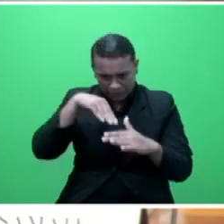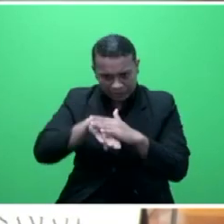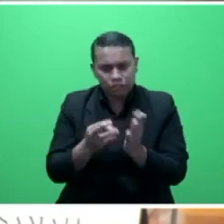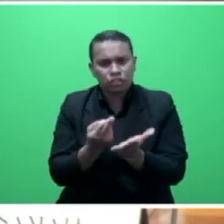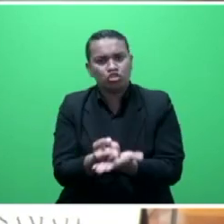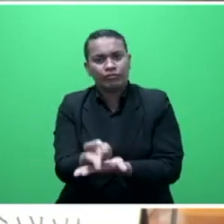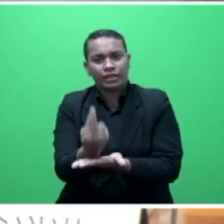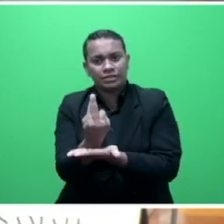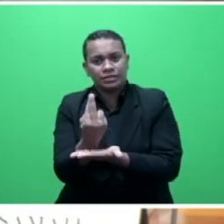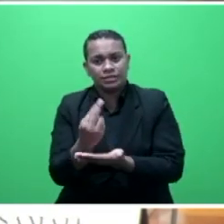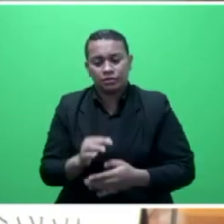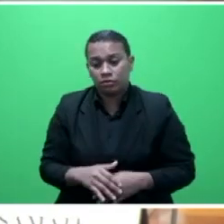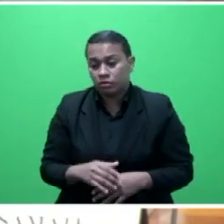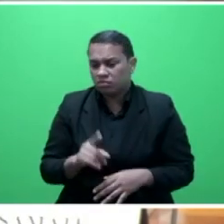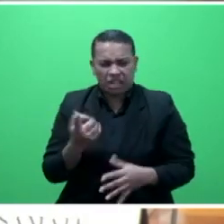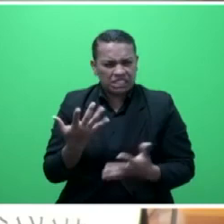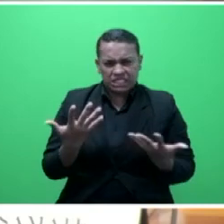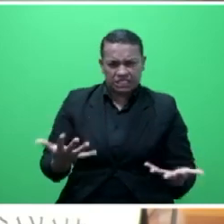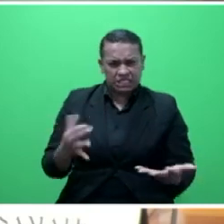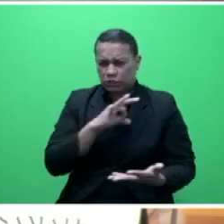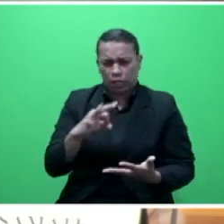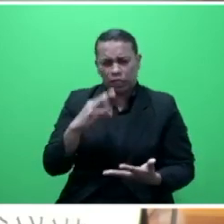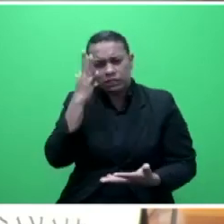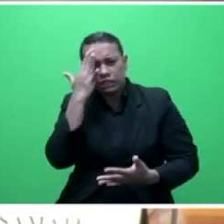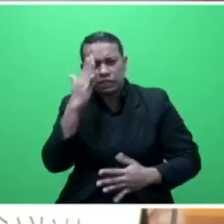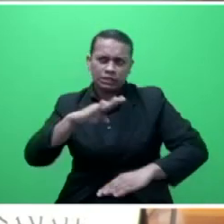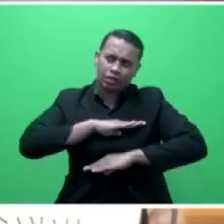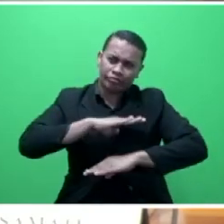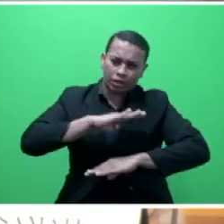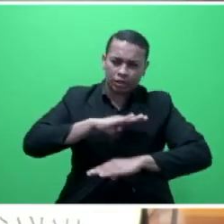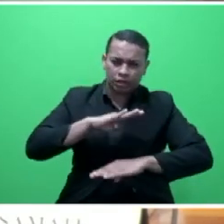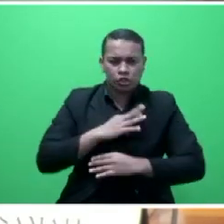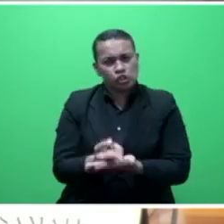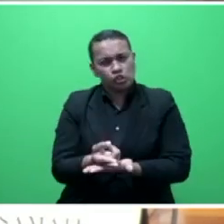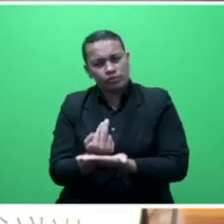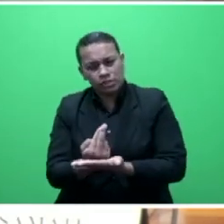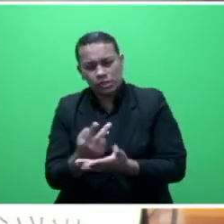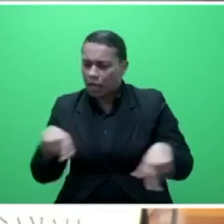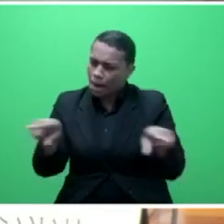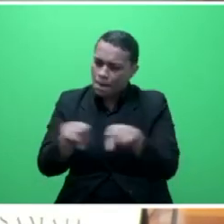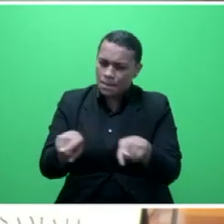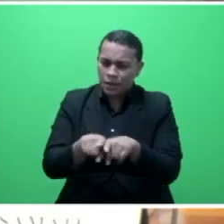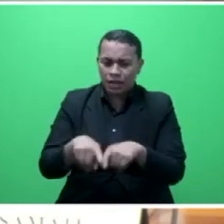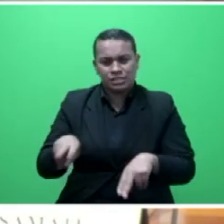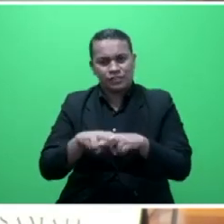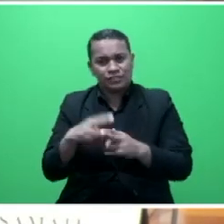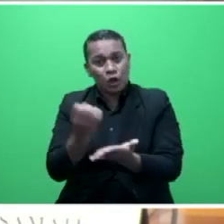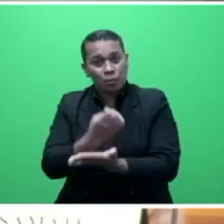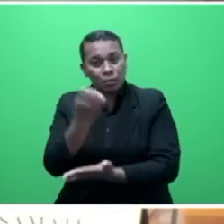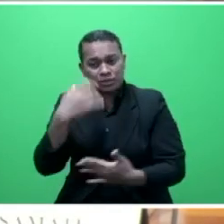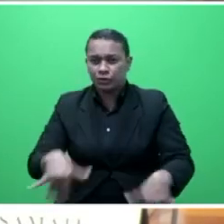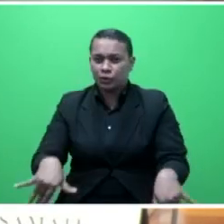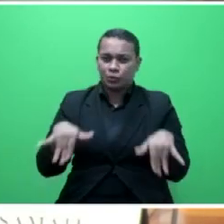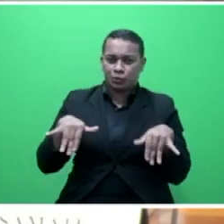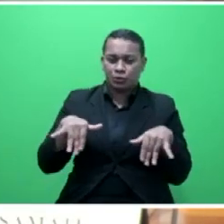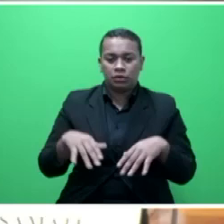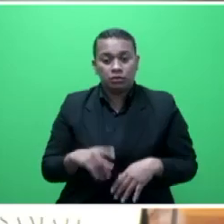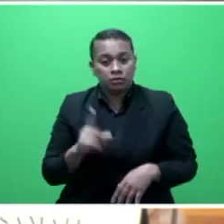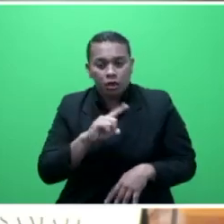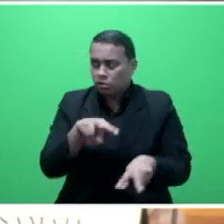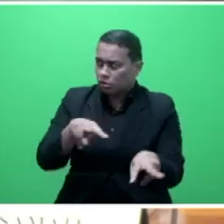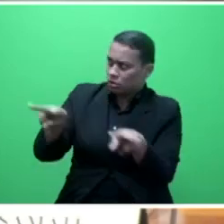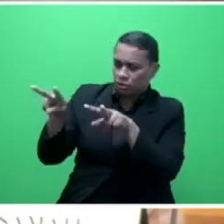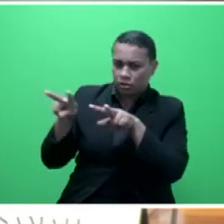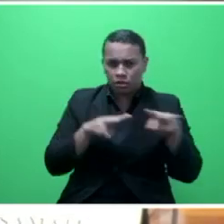can't settle for recovery. We can't settle for building back the same Fijian economy when so much actually has changed. In